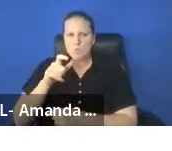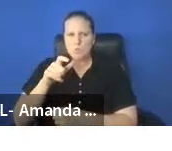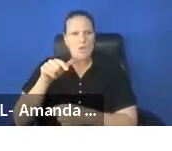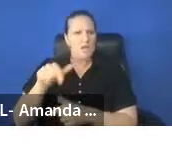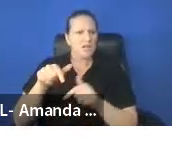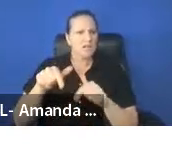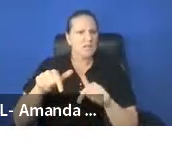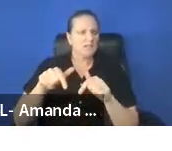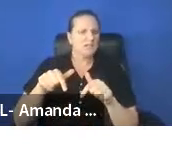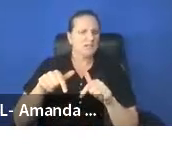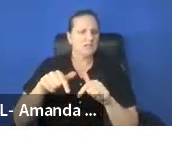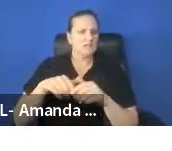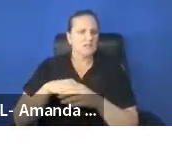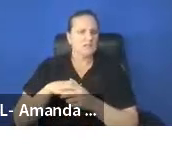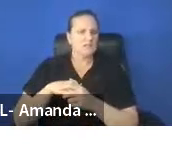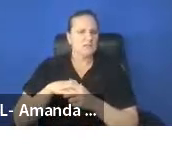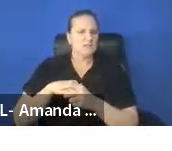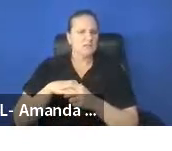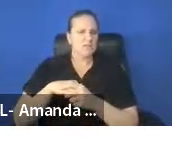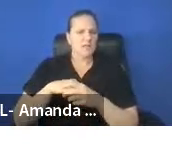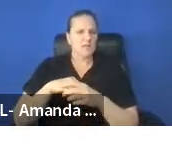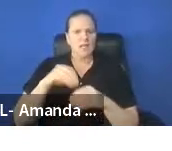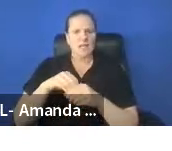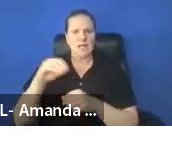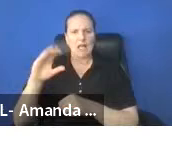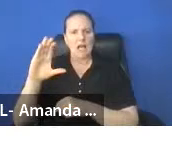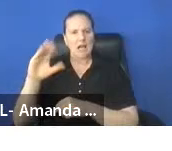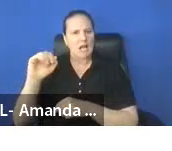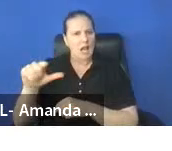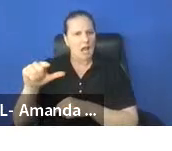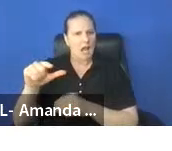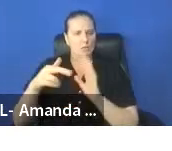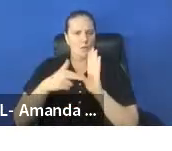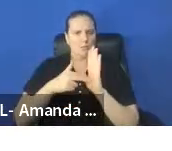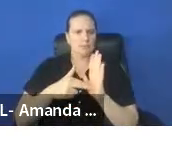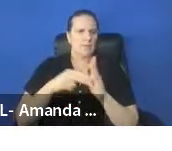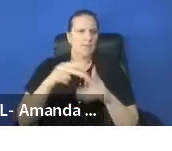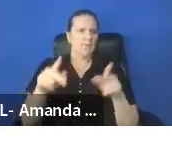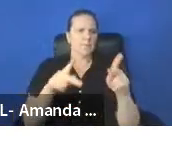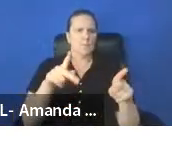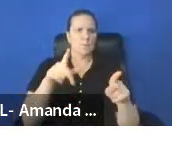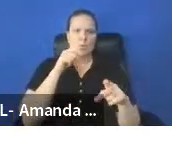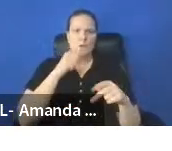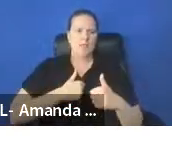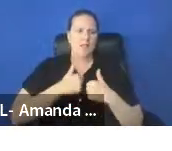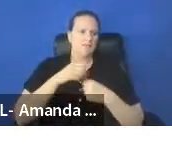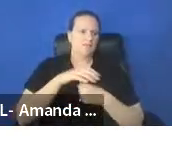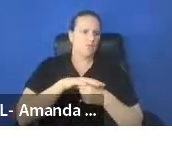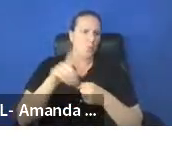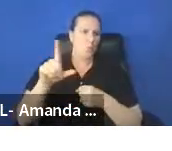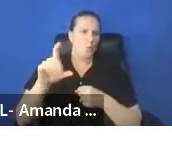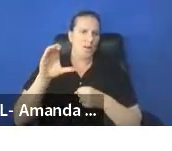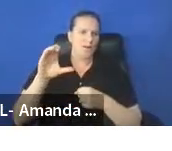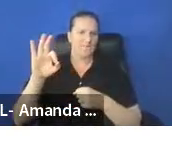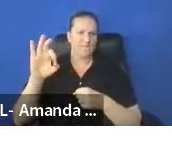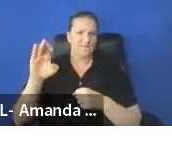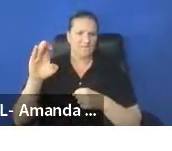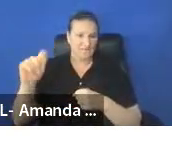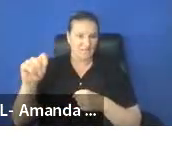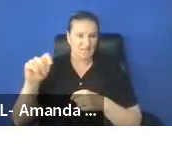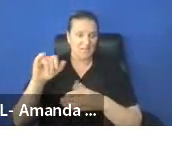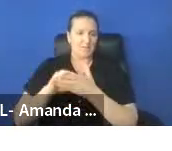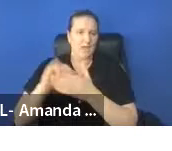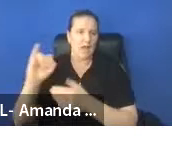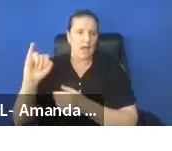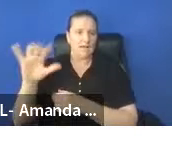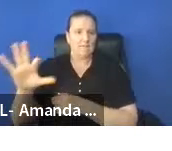this in the CAG actually represents the people who live within 100 feet of the